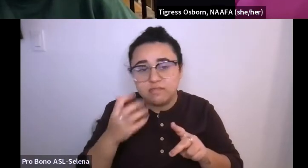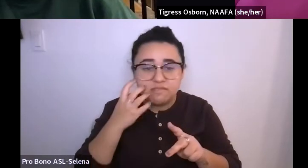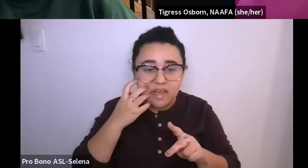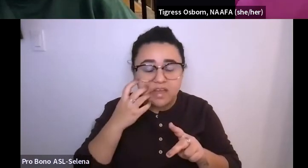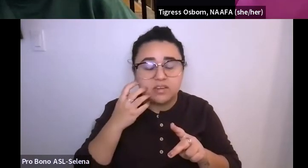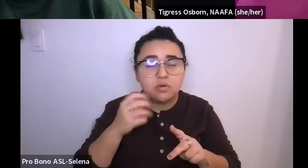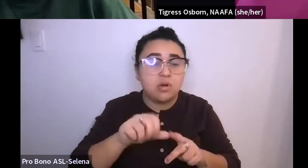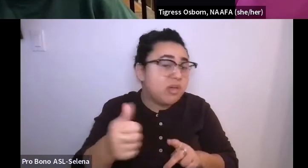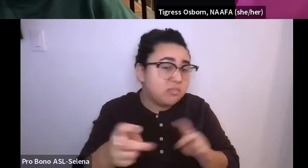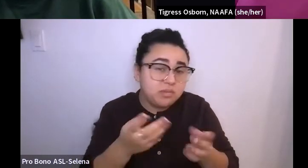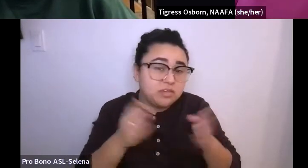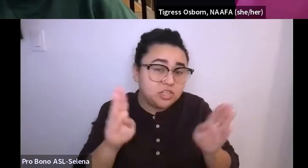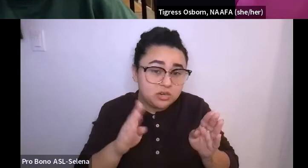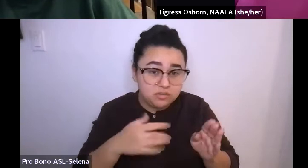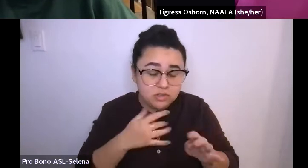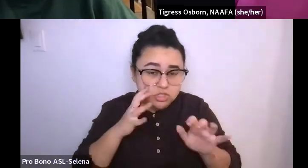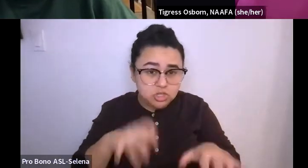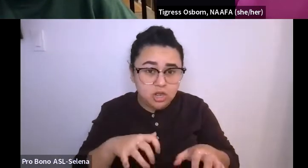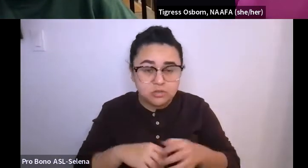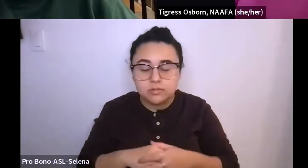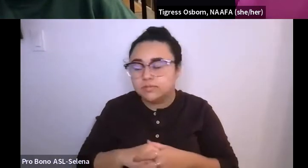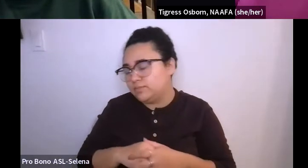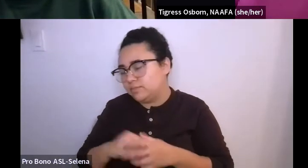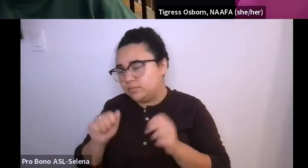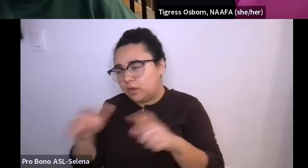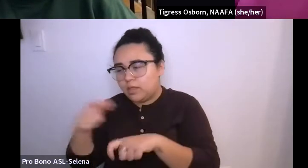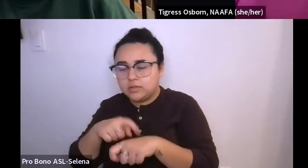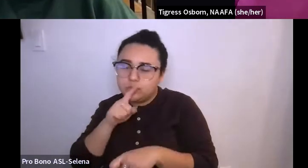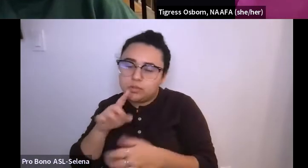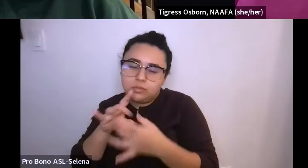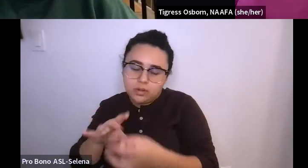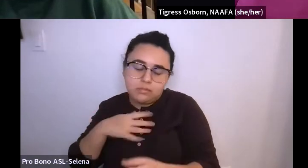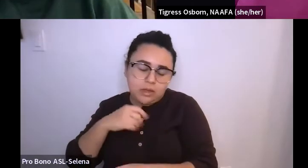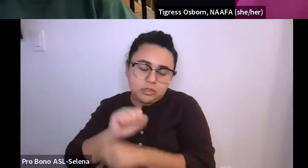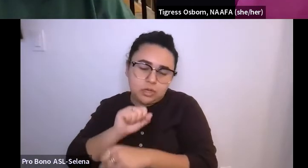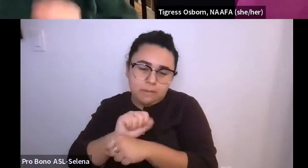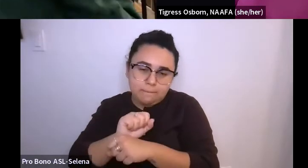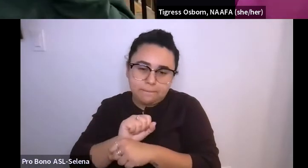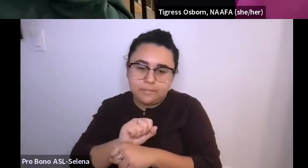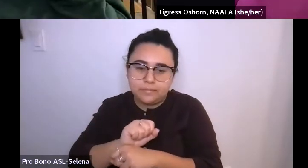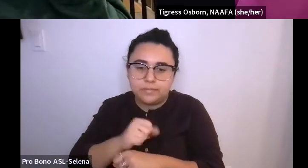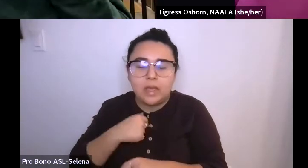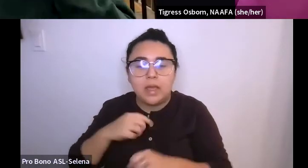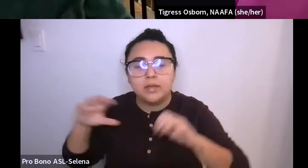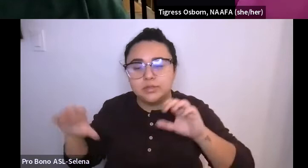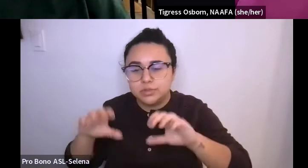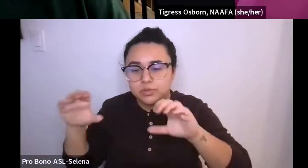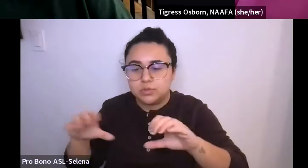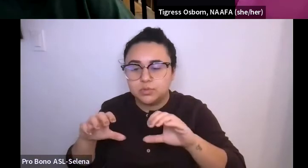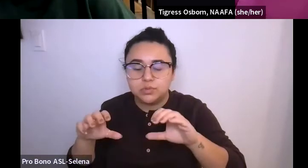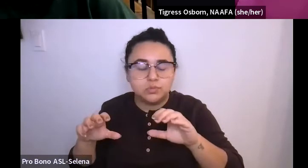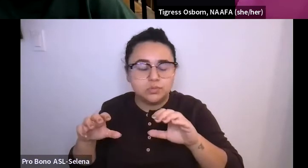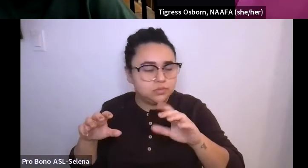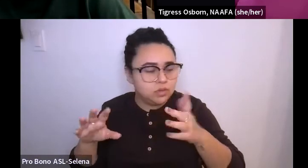shocking? Oh, all the time. And it's always to do with my job. You know, I'm because when I was doing a TV